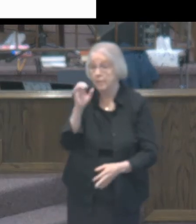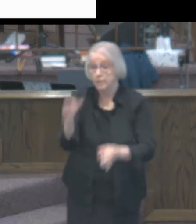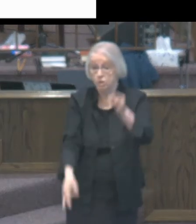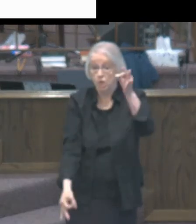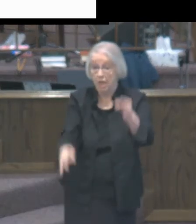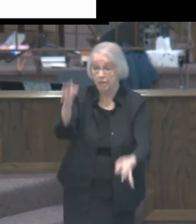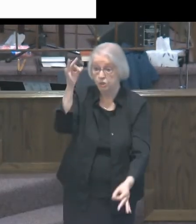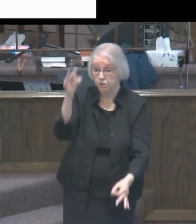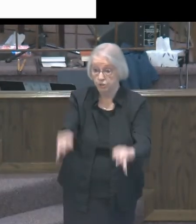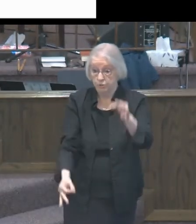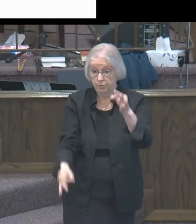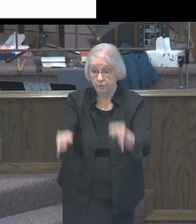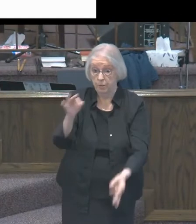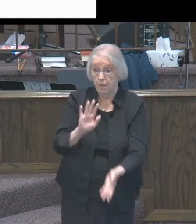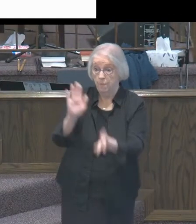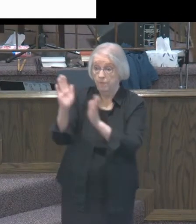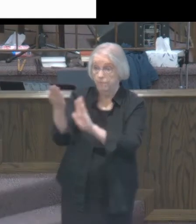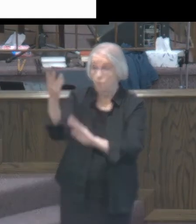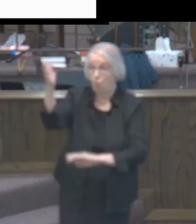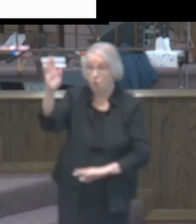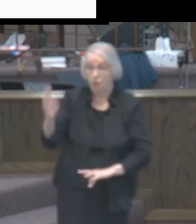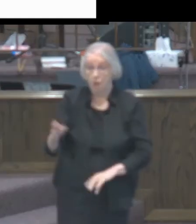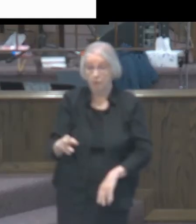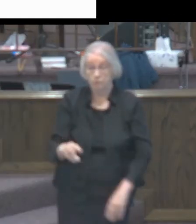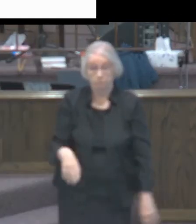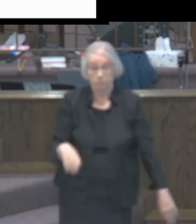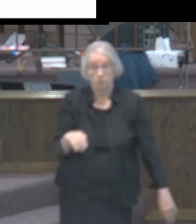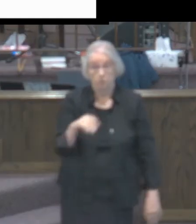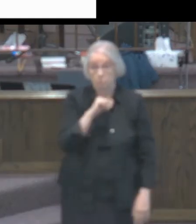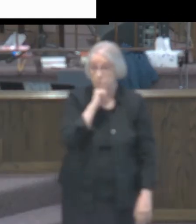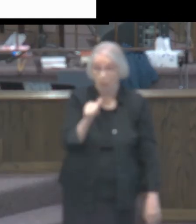anything else? It just says, you shall not murder.